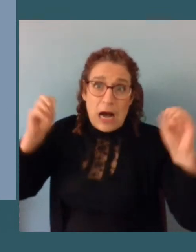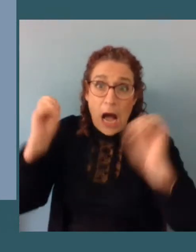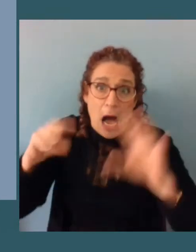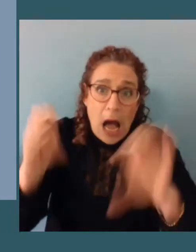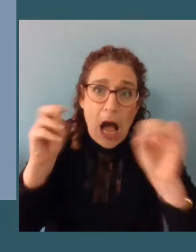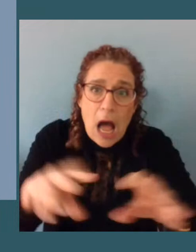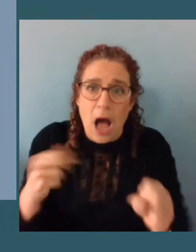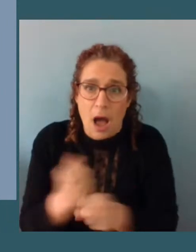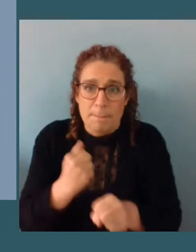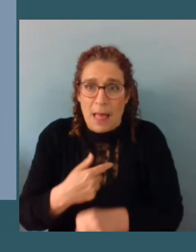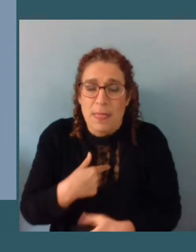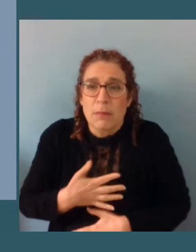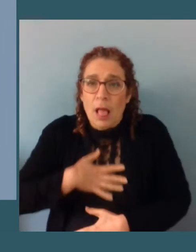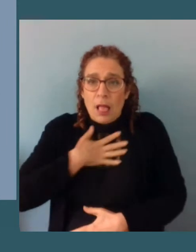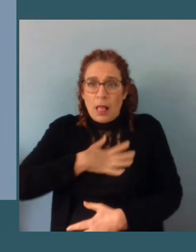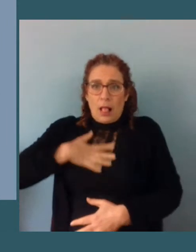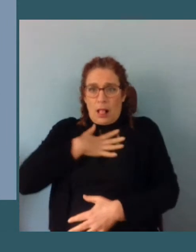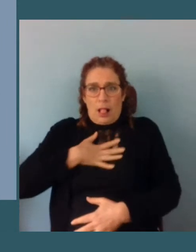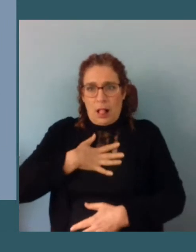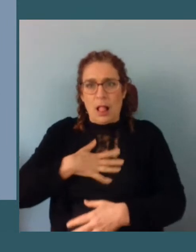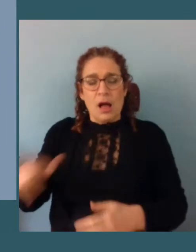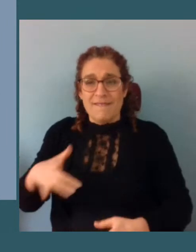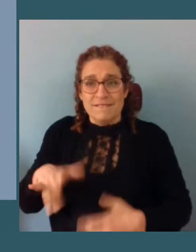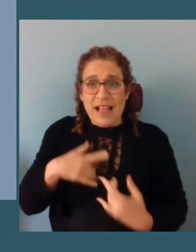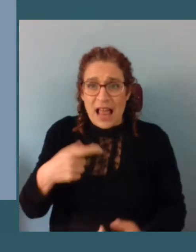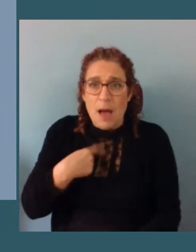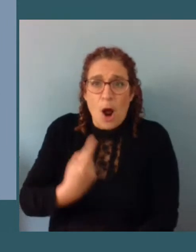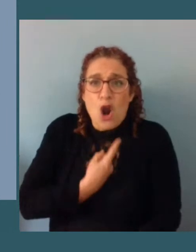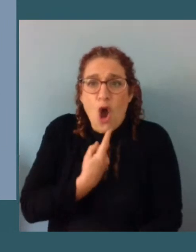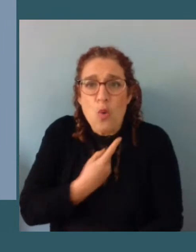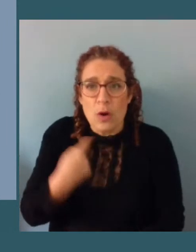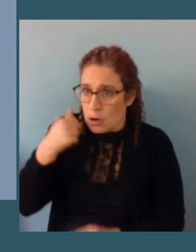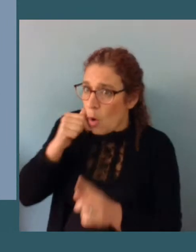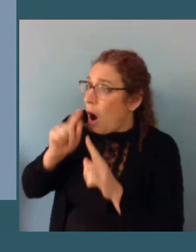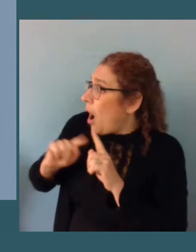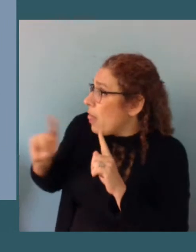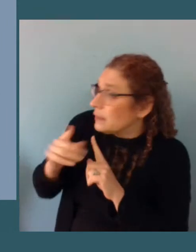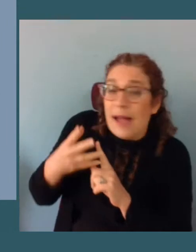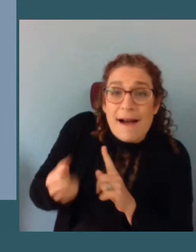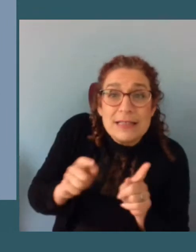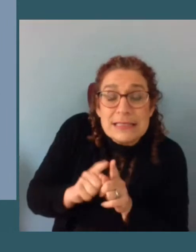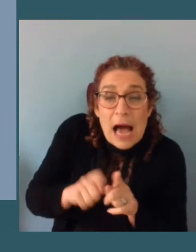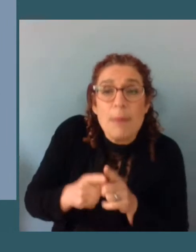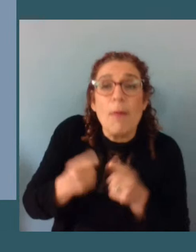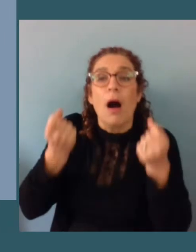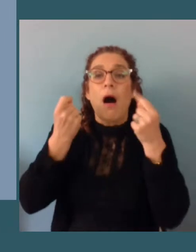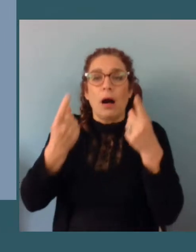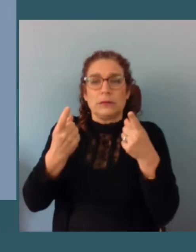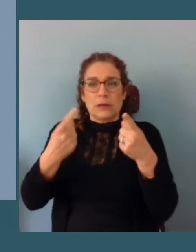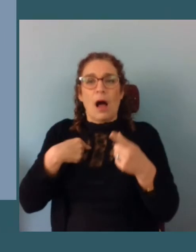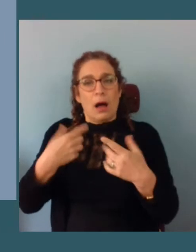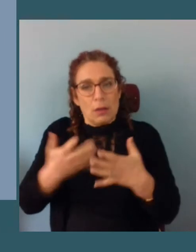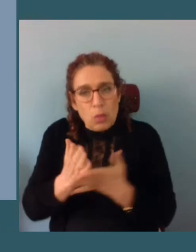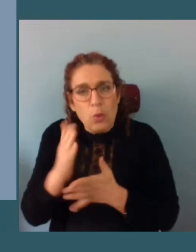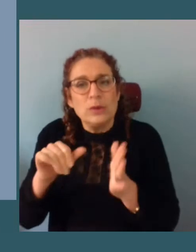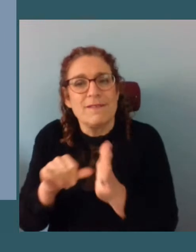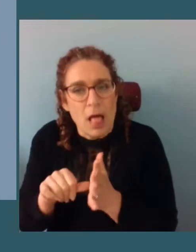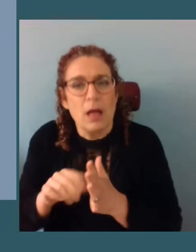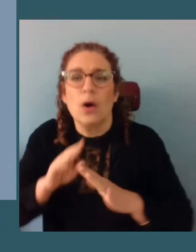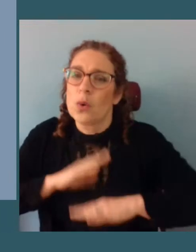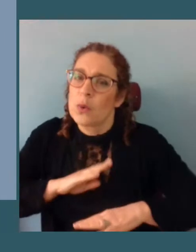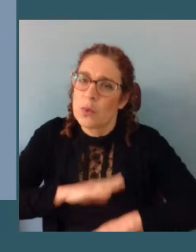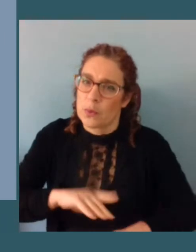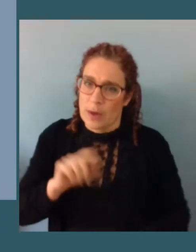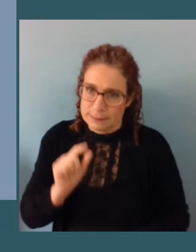not alone and you can understand some of the difficulties they're facing. So what we see in and of itself is